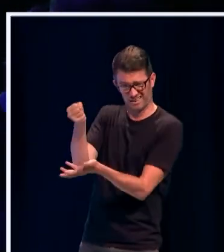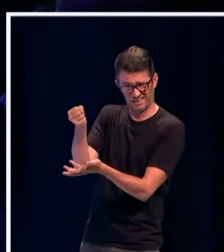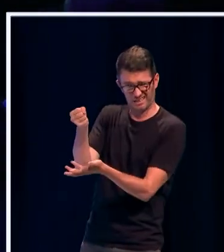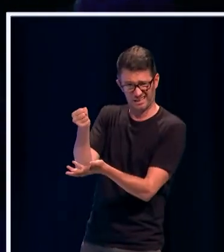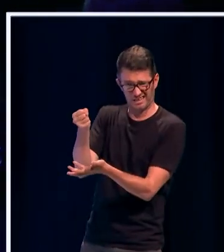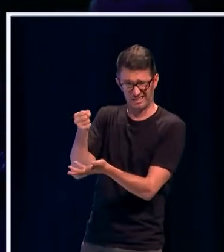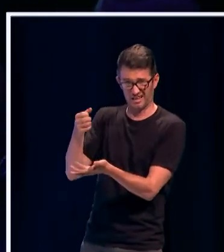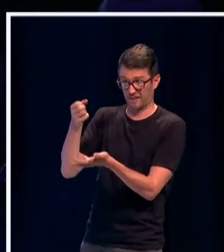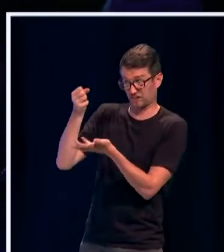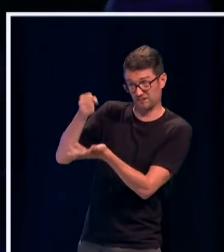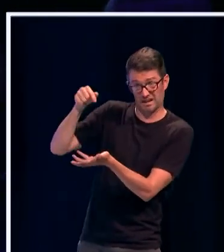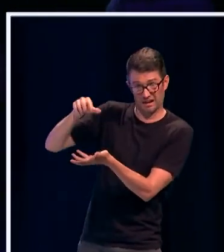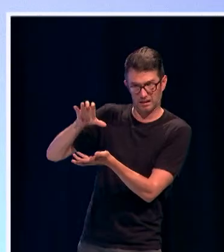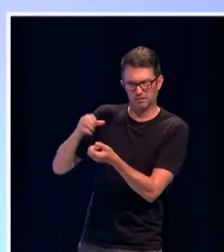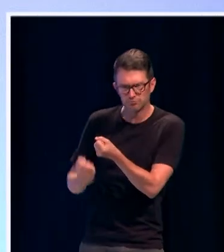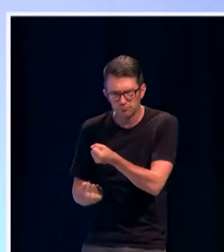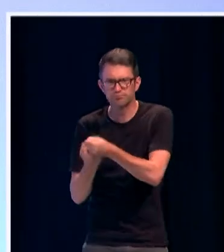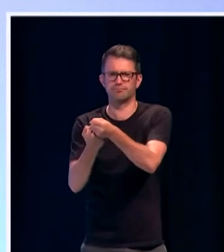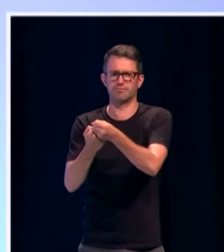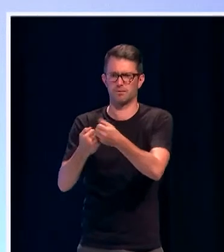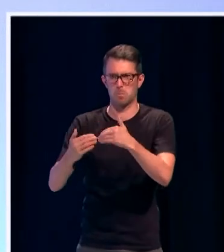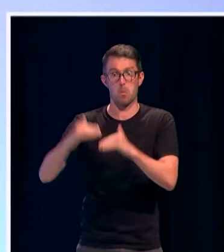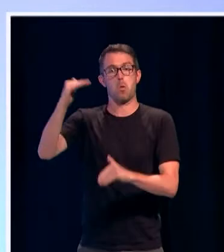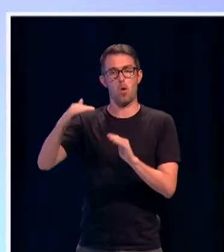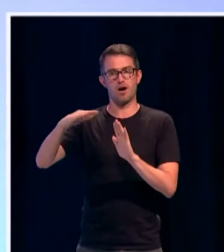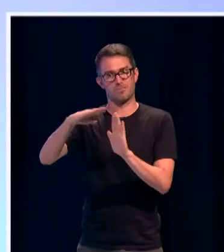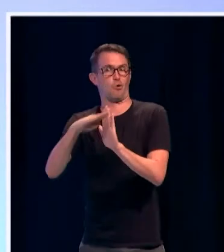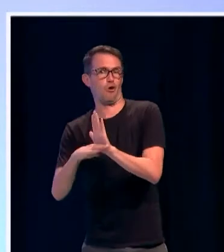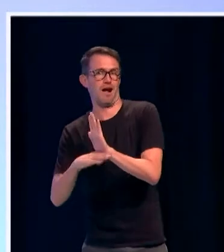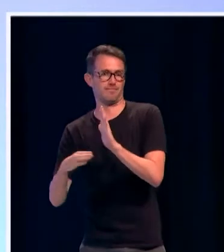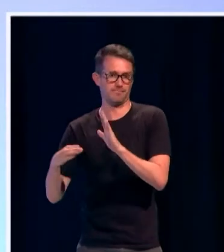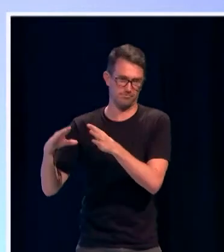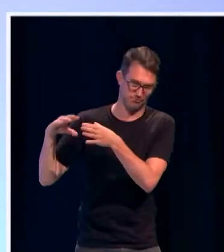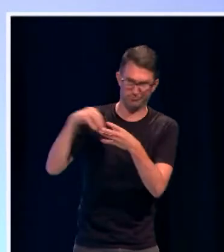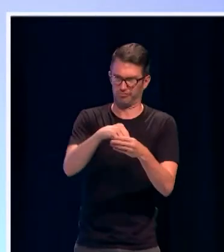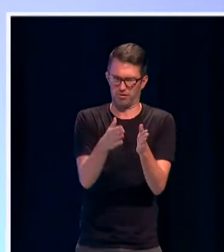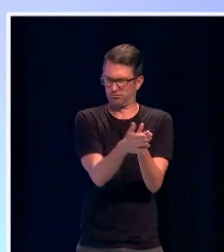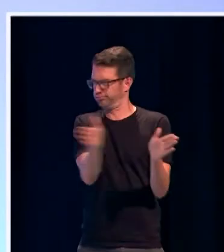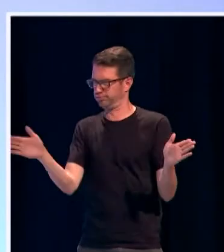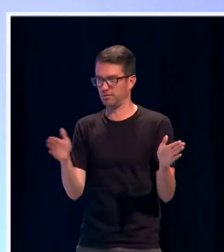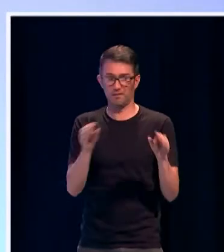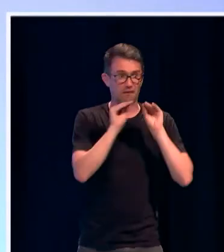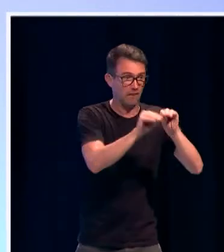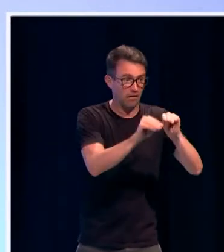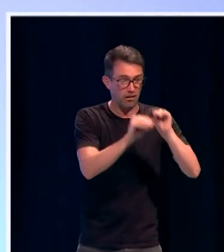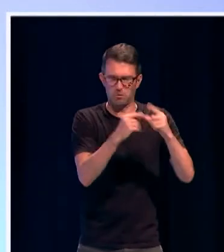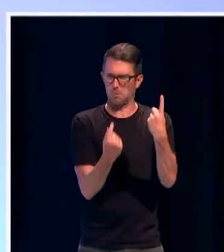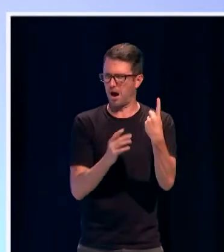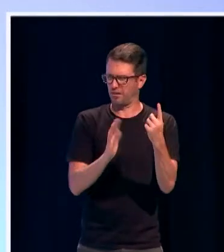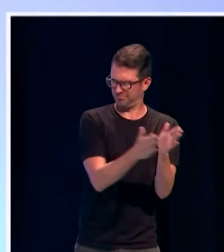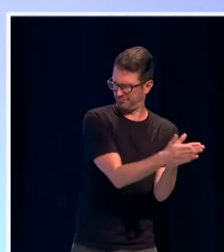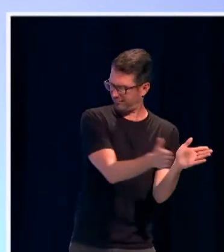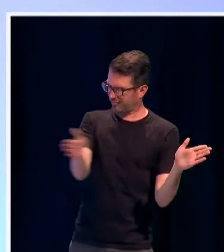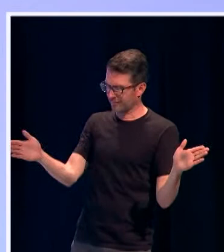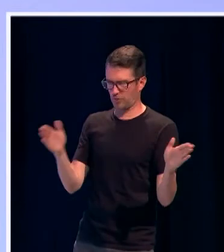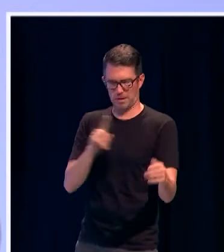Okay, so I will come back to you. Mika, if you can answer this question. Thank you very much. Indeed,